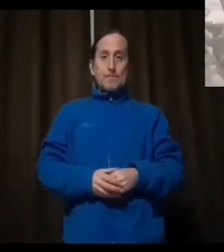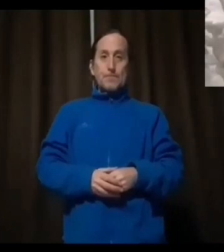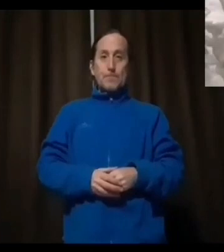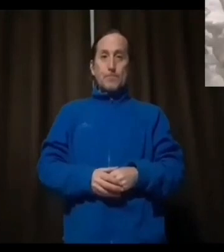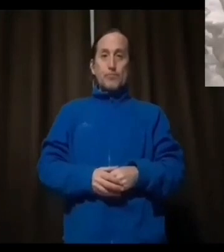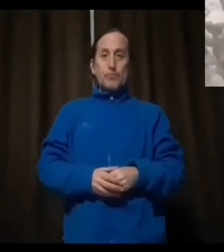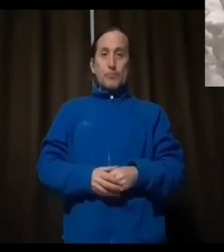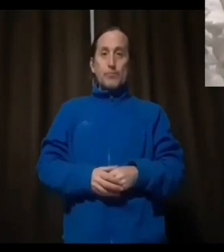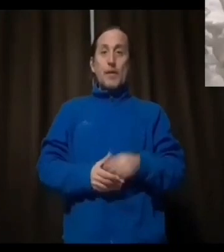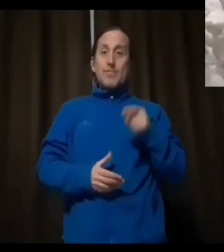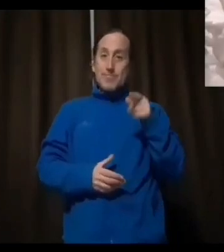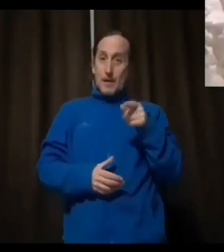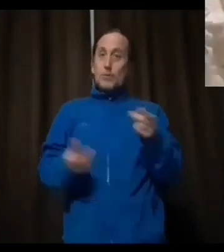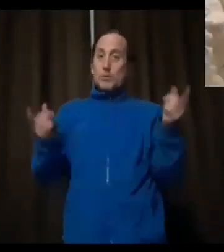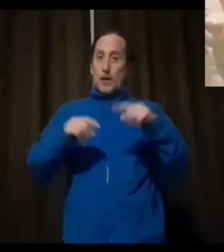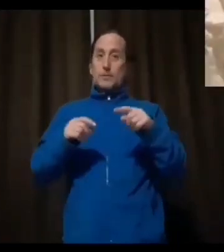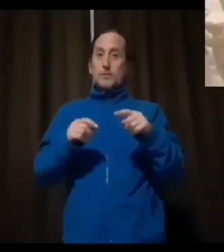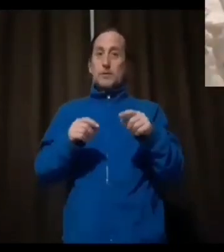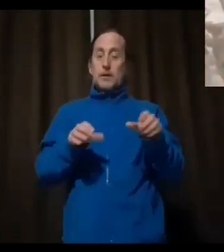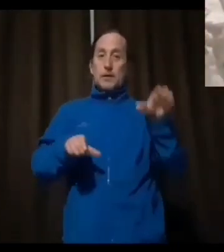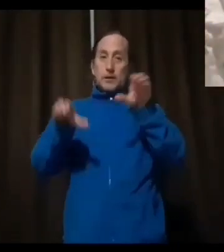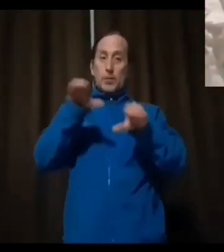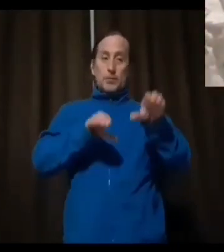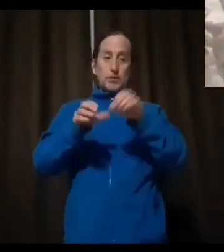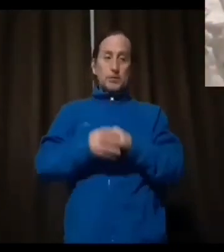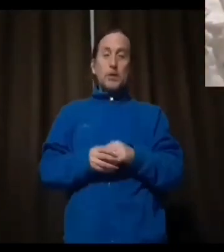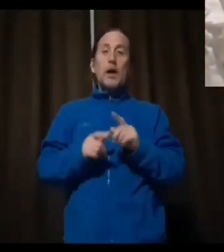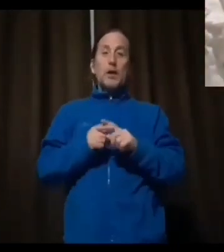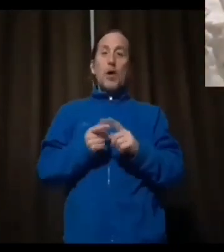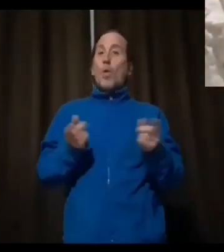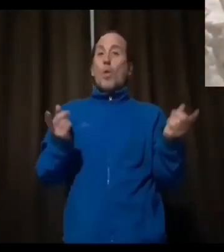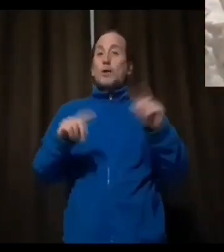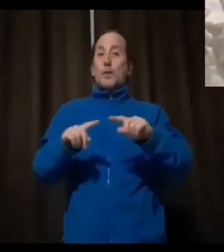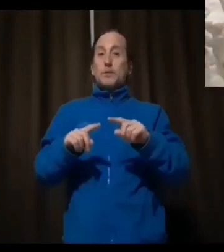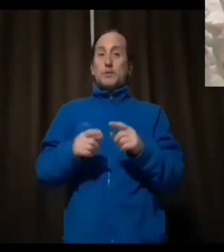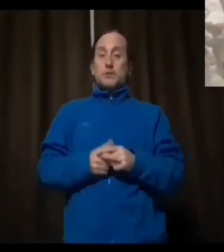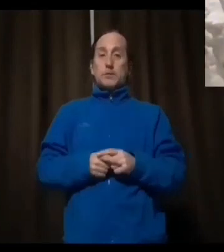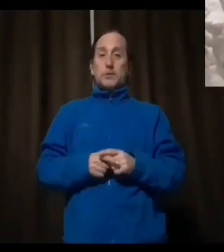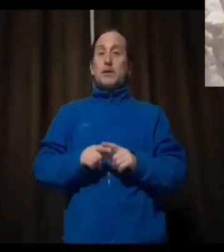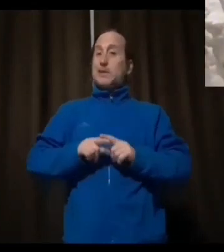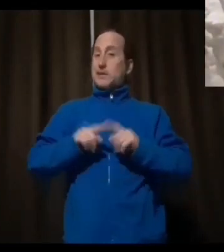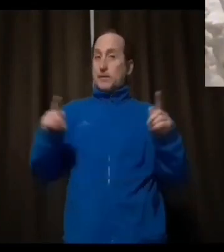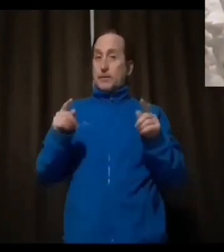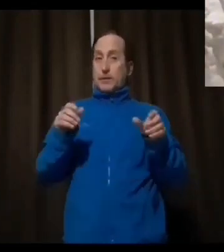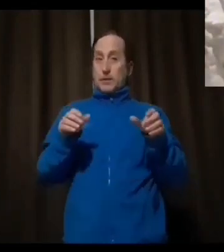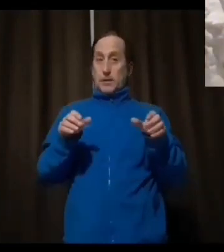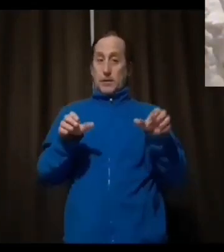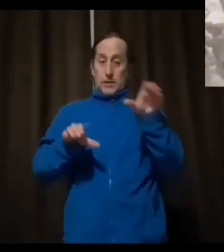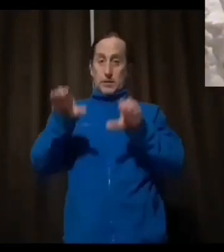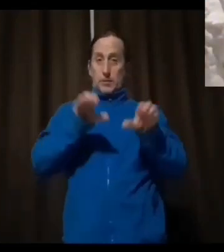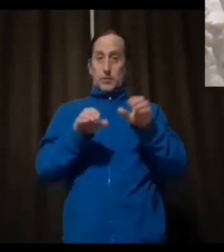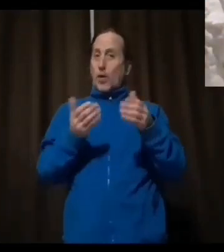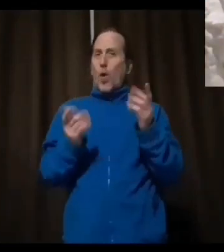And what is happening, the effect, the difference in the experiment is to do with focus. It's conscious focus